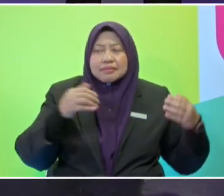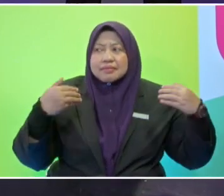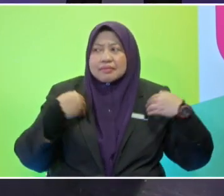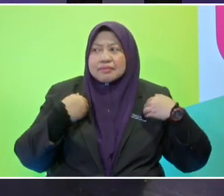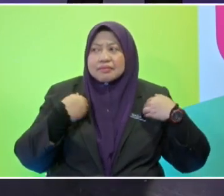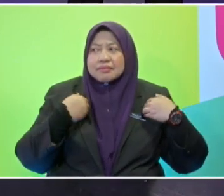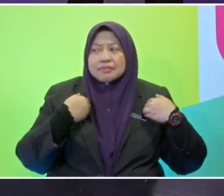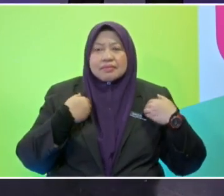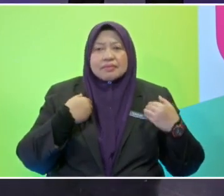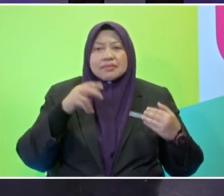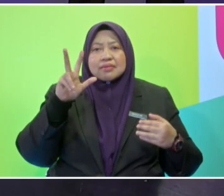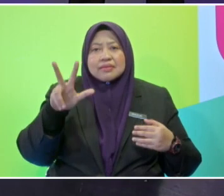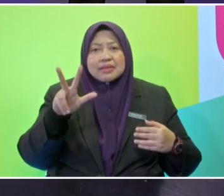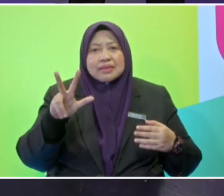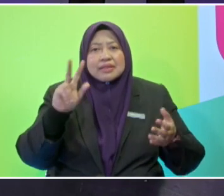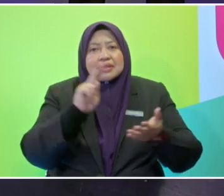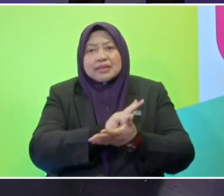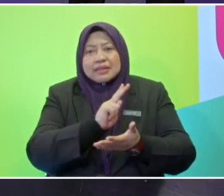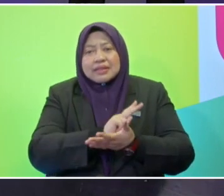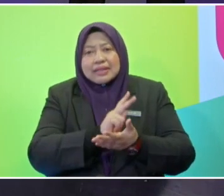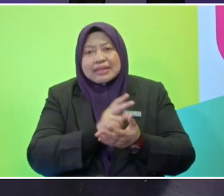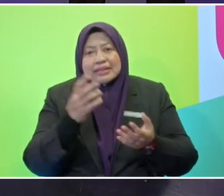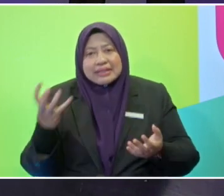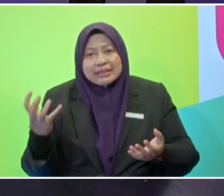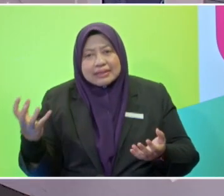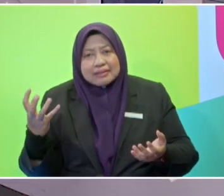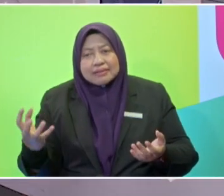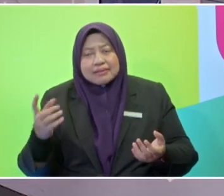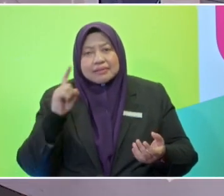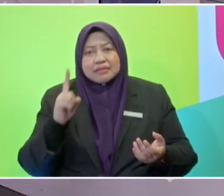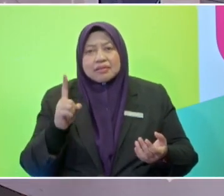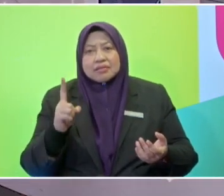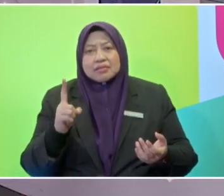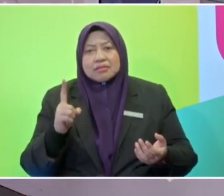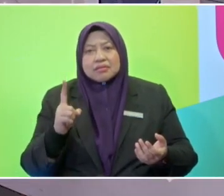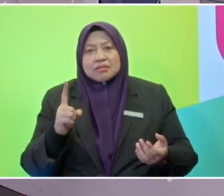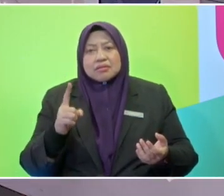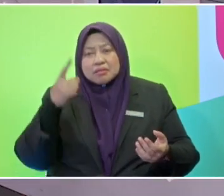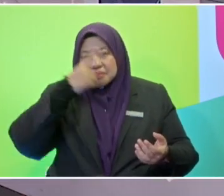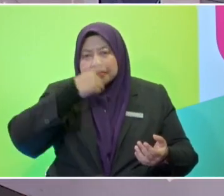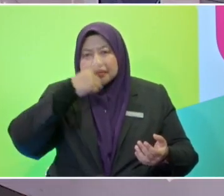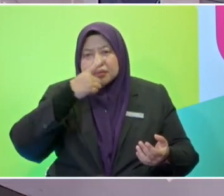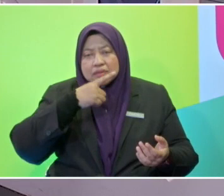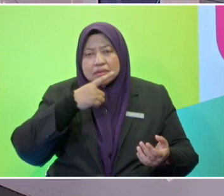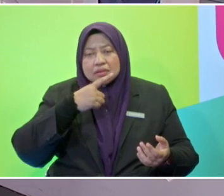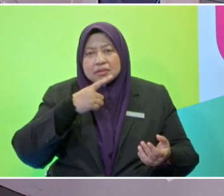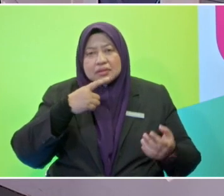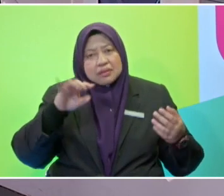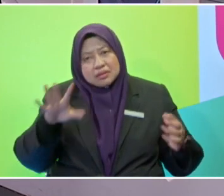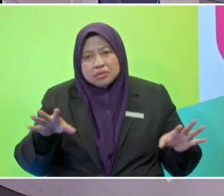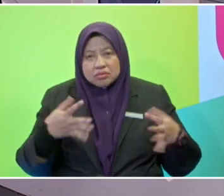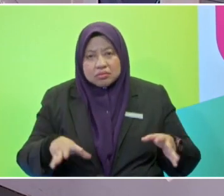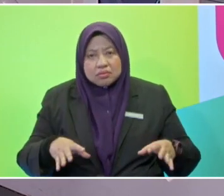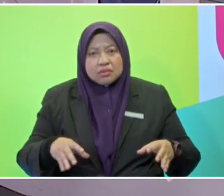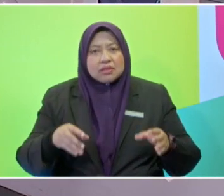3 manila cards. Okay. The first manila card here, the first one in front, I've already cut a